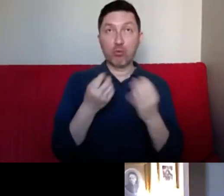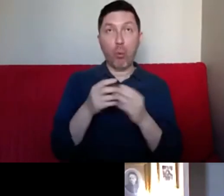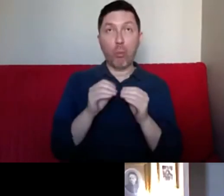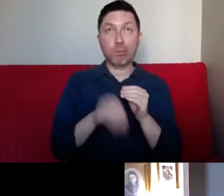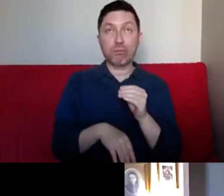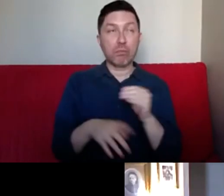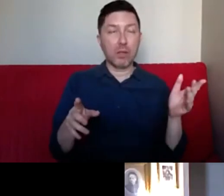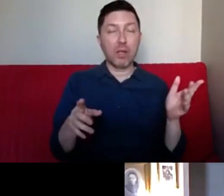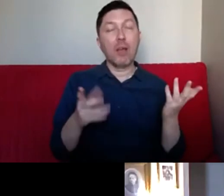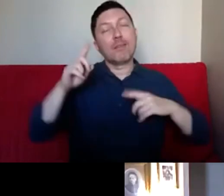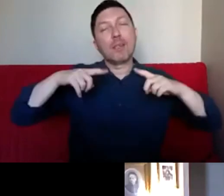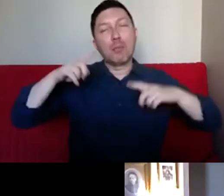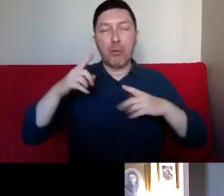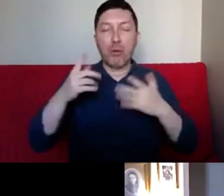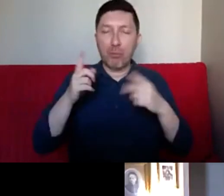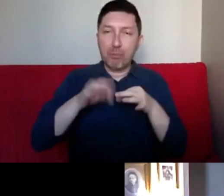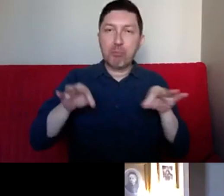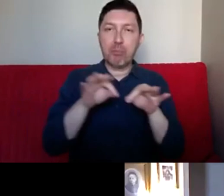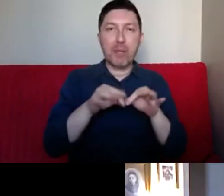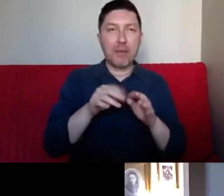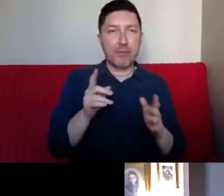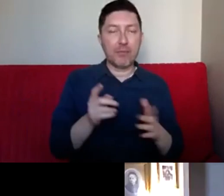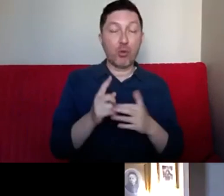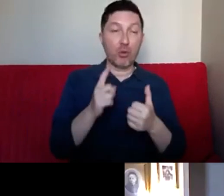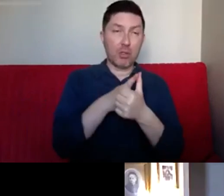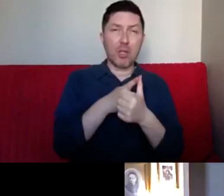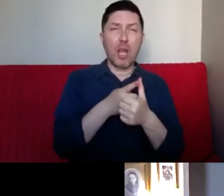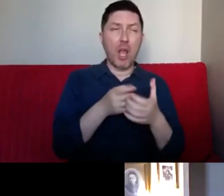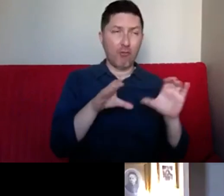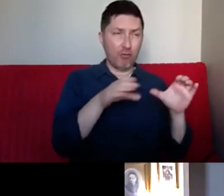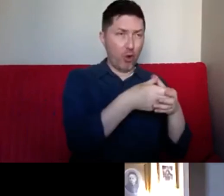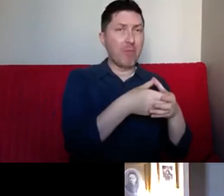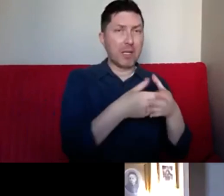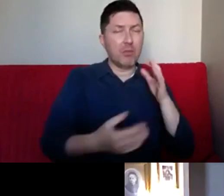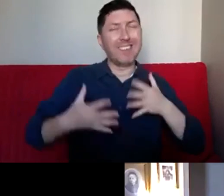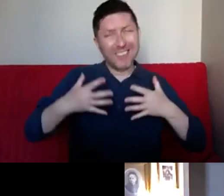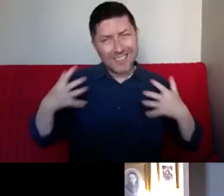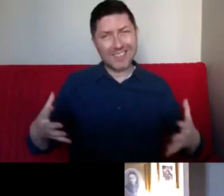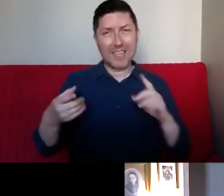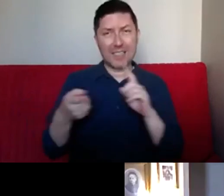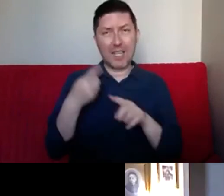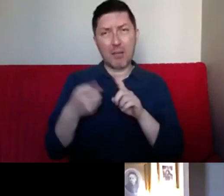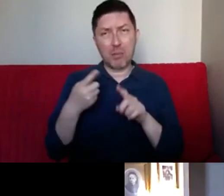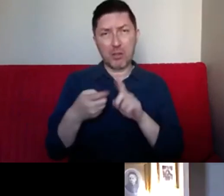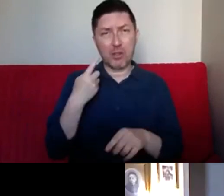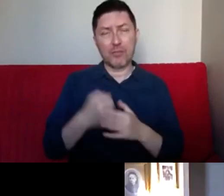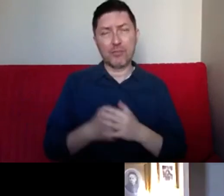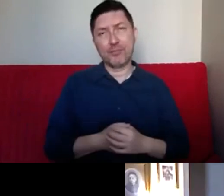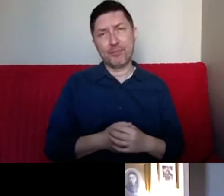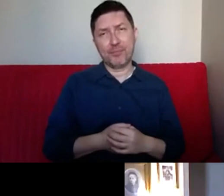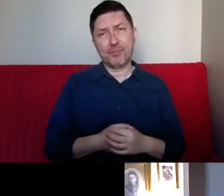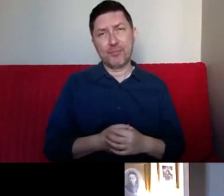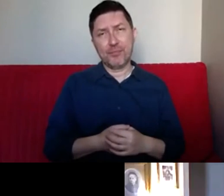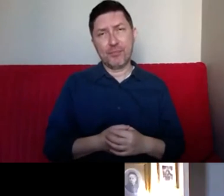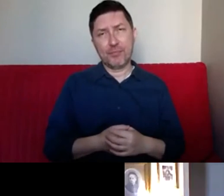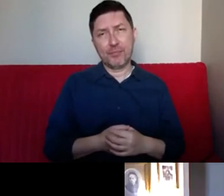is part of the question that we have from the floor, something more, because supported employment can really give more